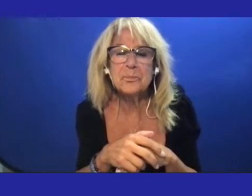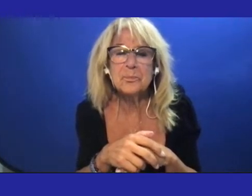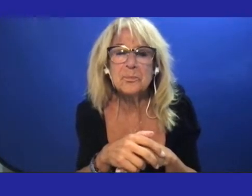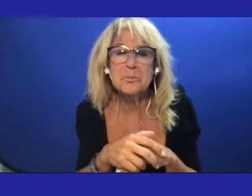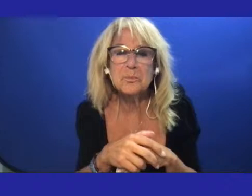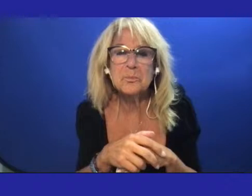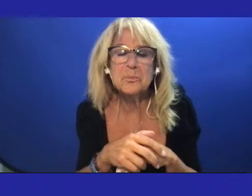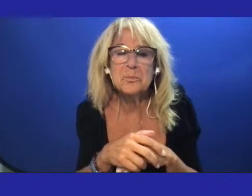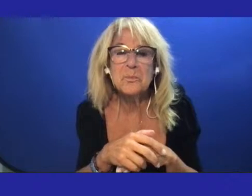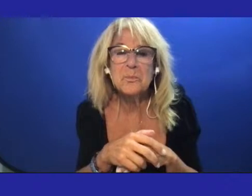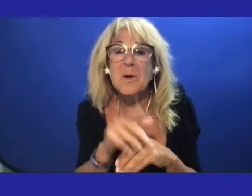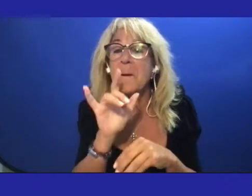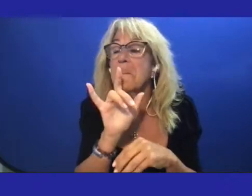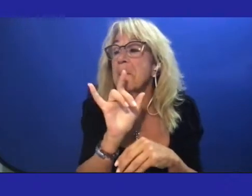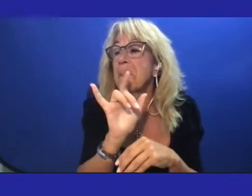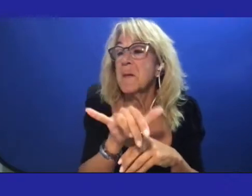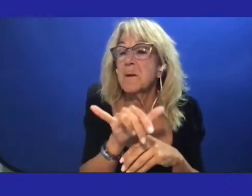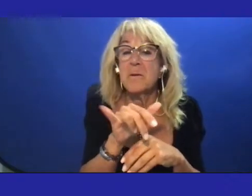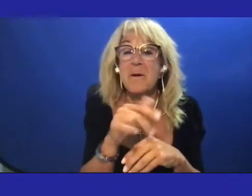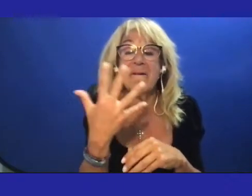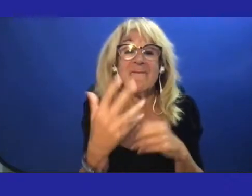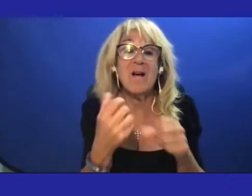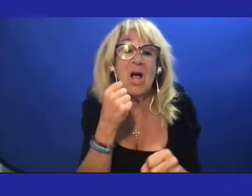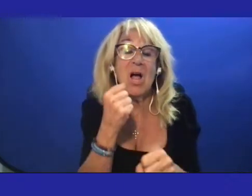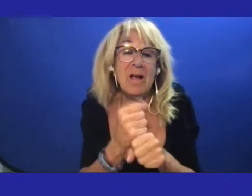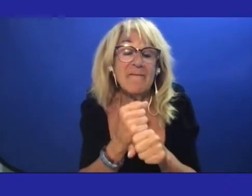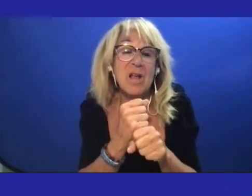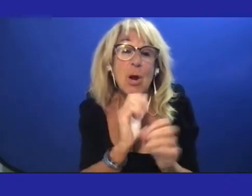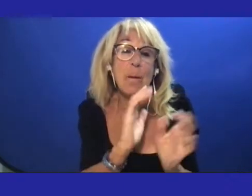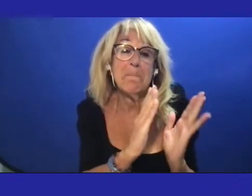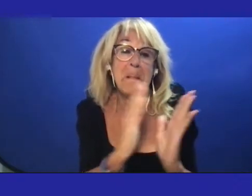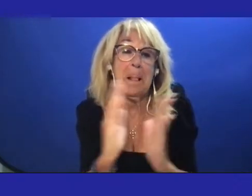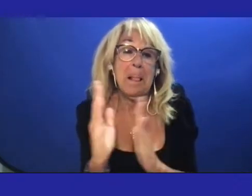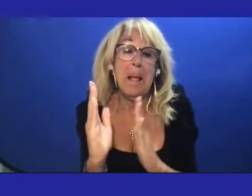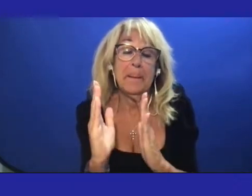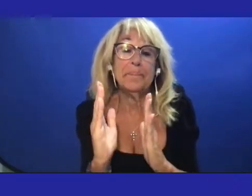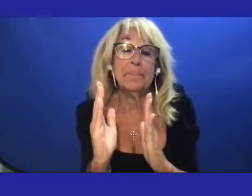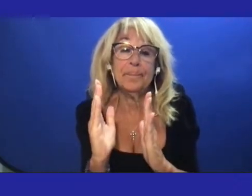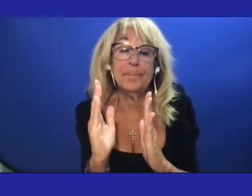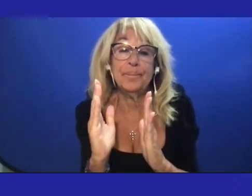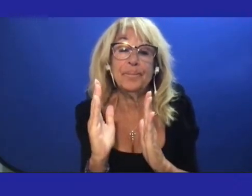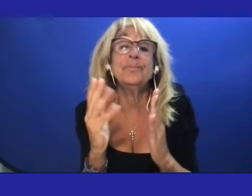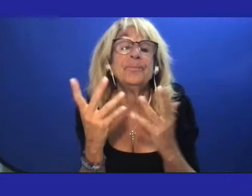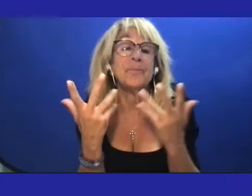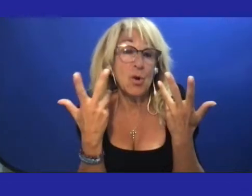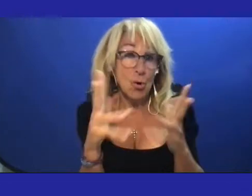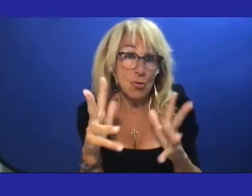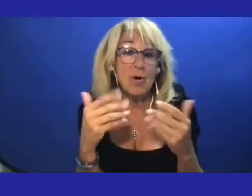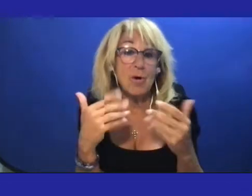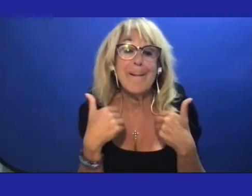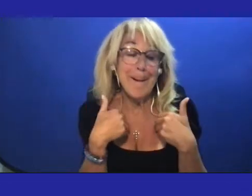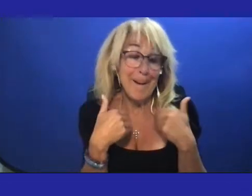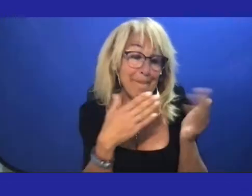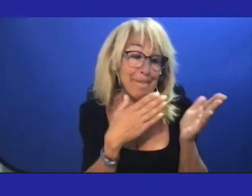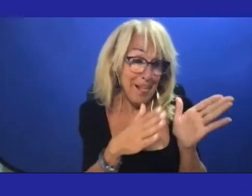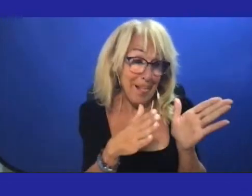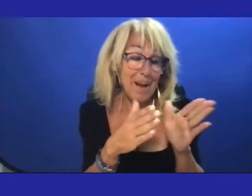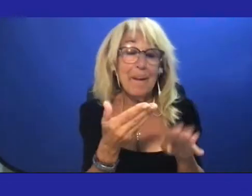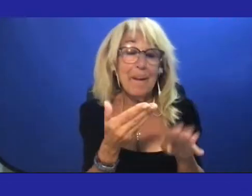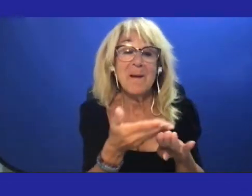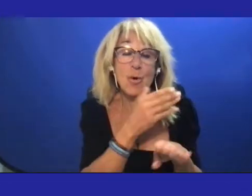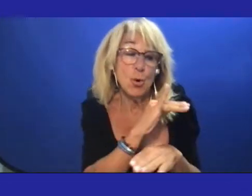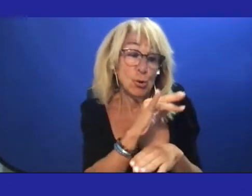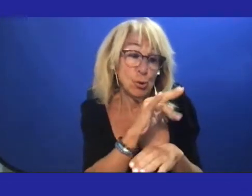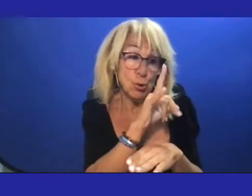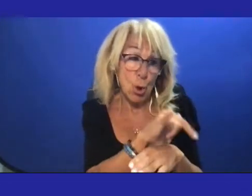And this is our 5-year roadmap. As I mentioned, we have already had our initial planning that started in July. We